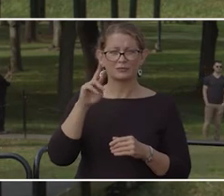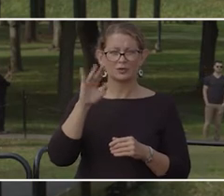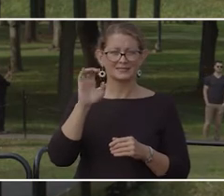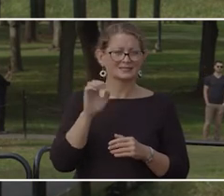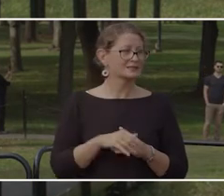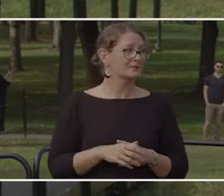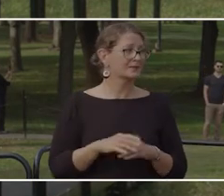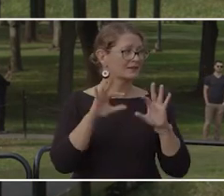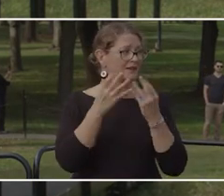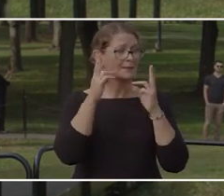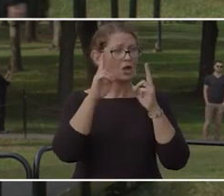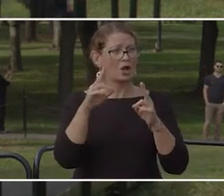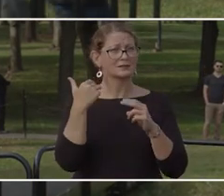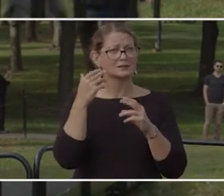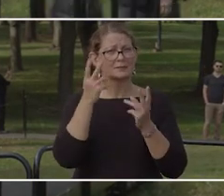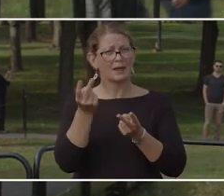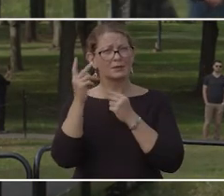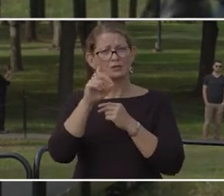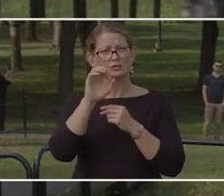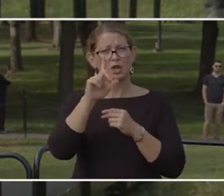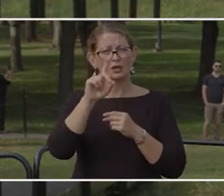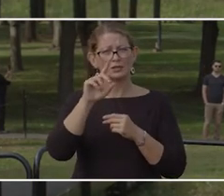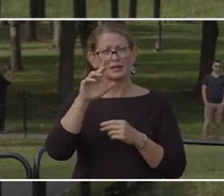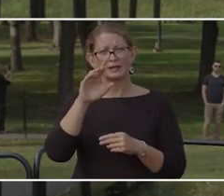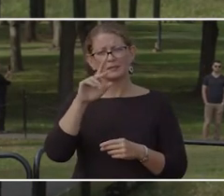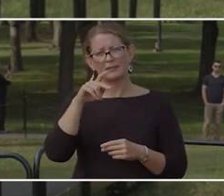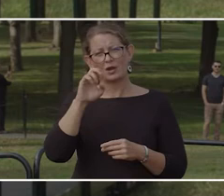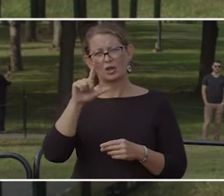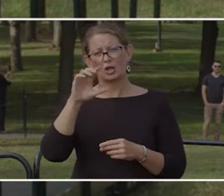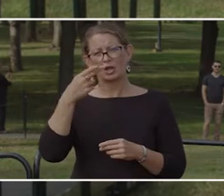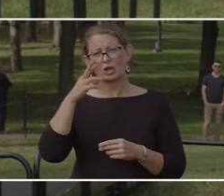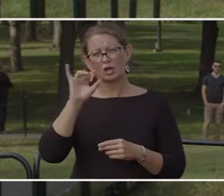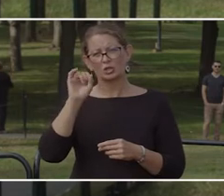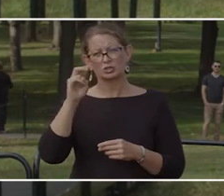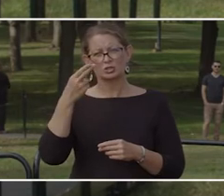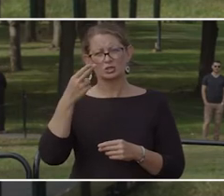The family honors the memory of Donald Harold Hirsch, Vietnam